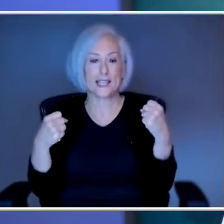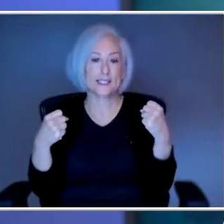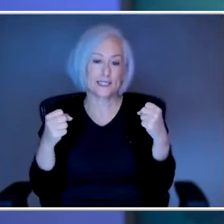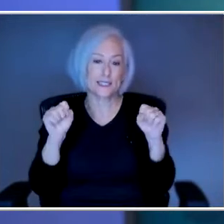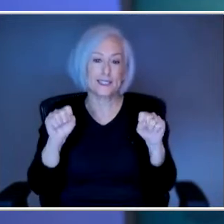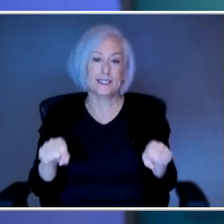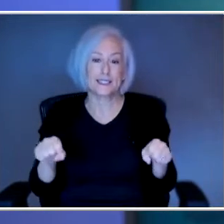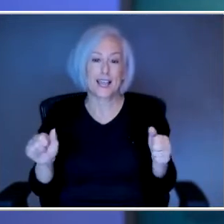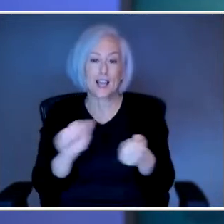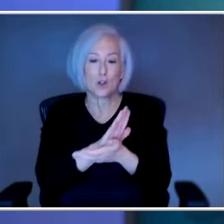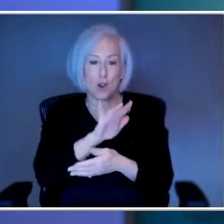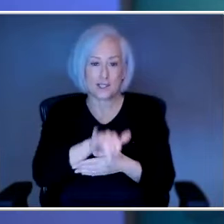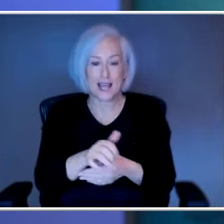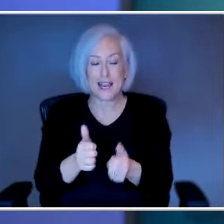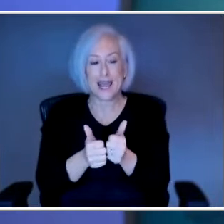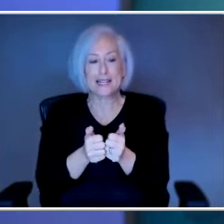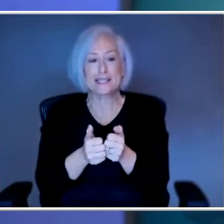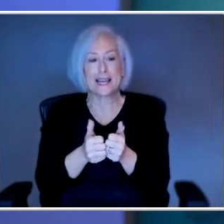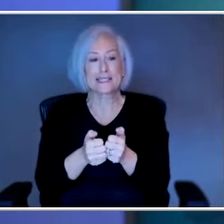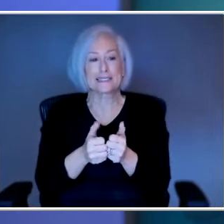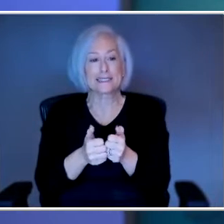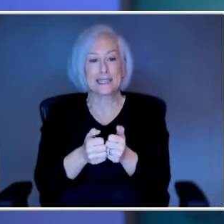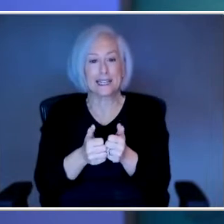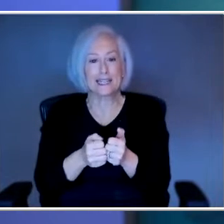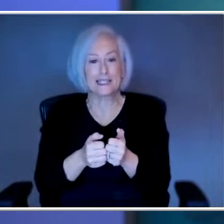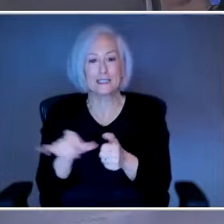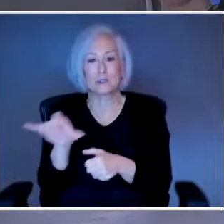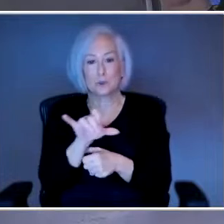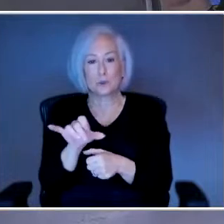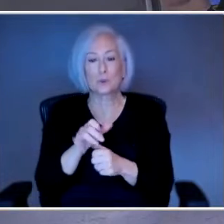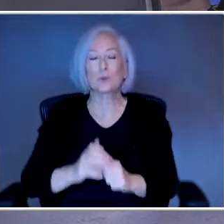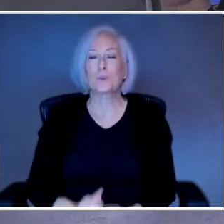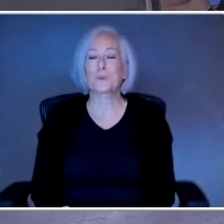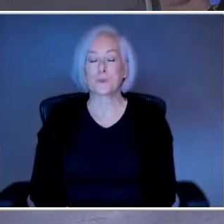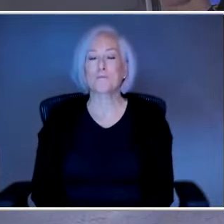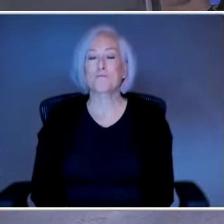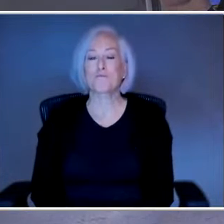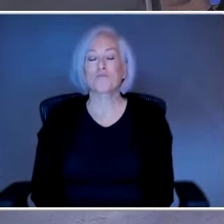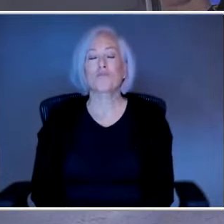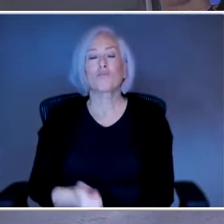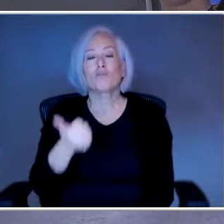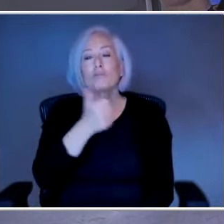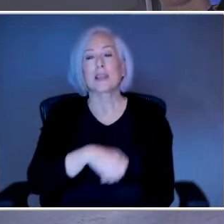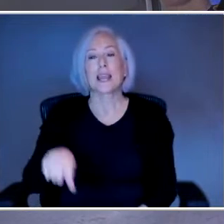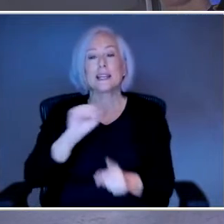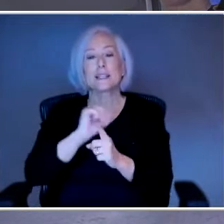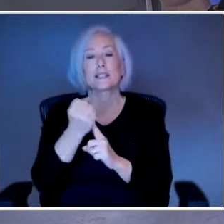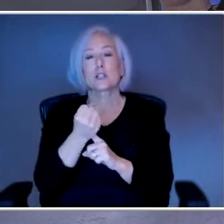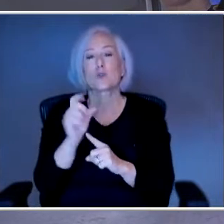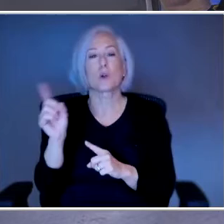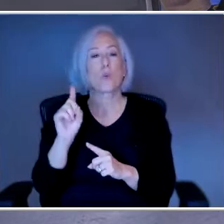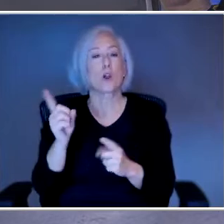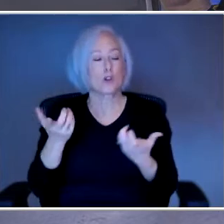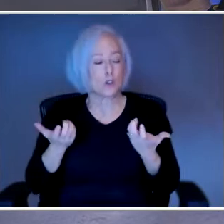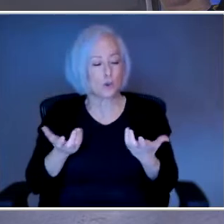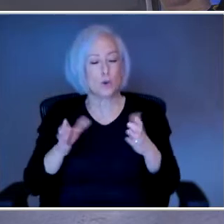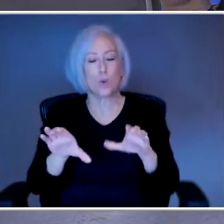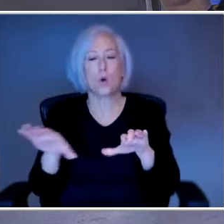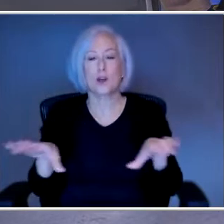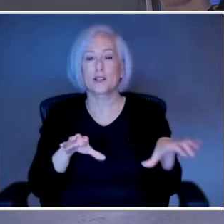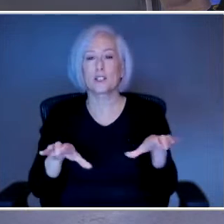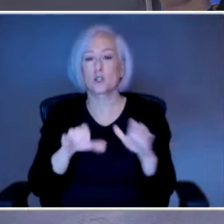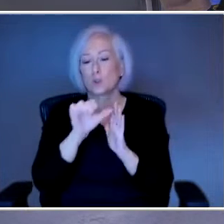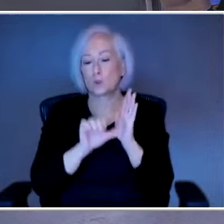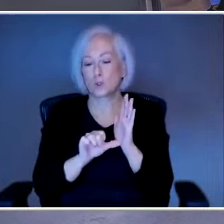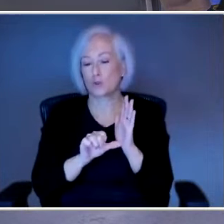is texting, kind of cocking our wrists back like that. Yeah, makes sense. Any circumstances where you wouldn't want to do surgery, or is it just pretty